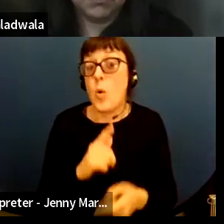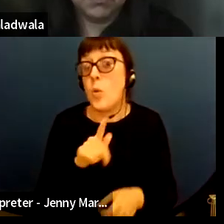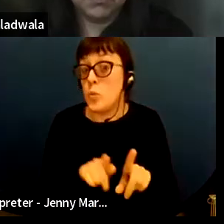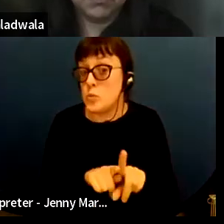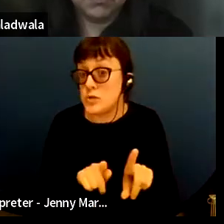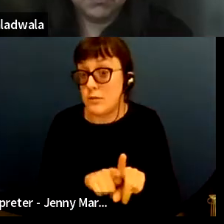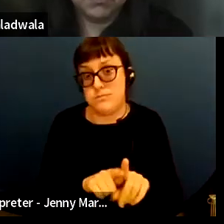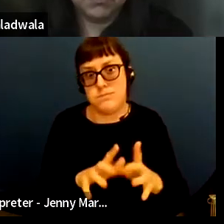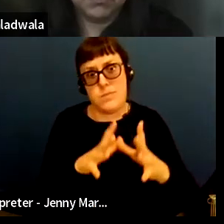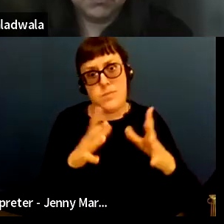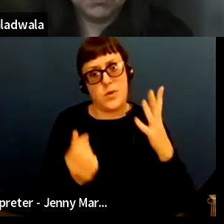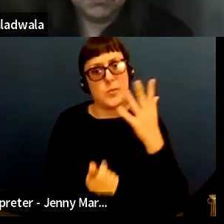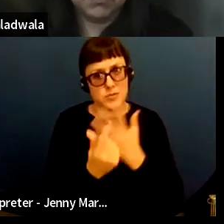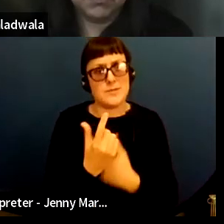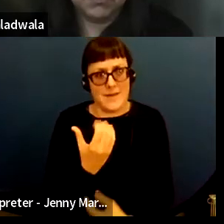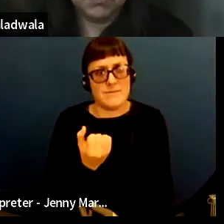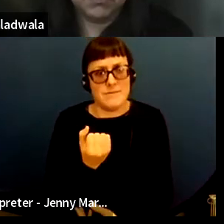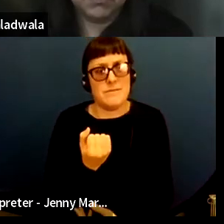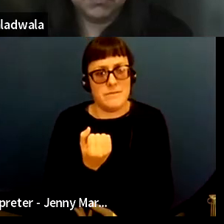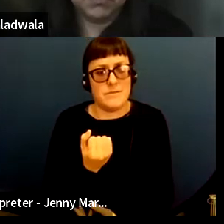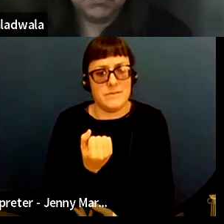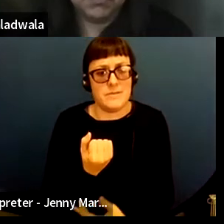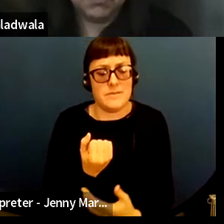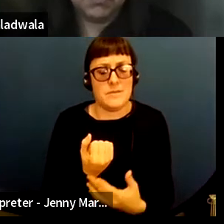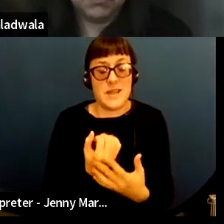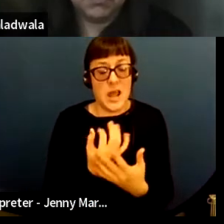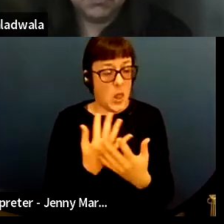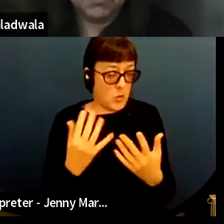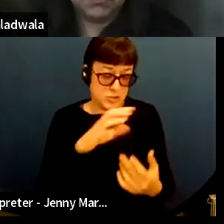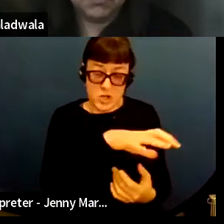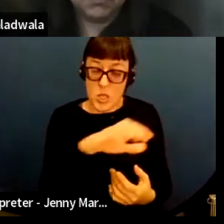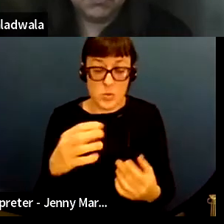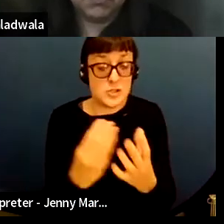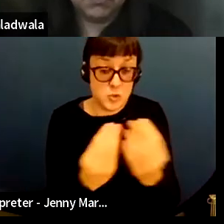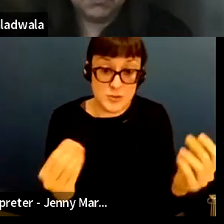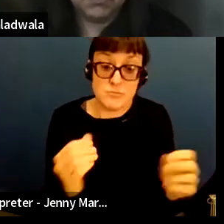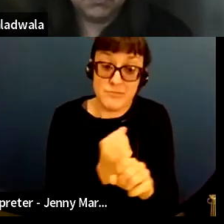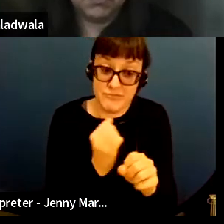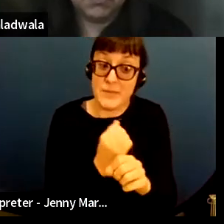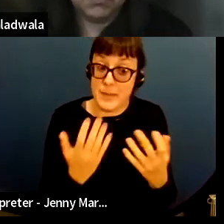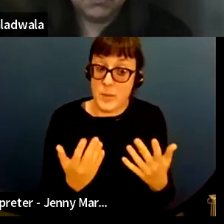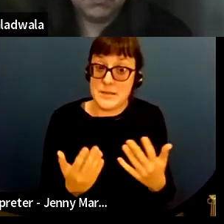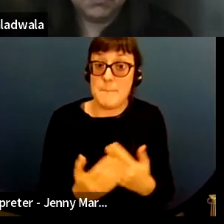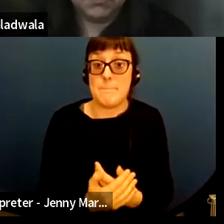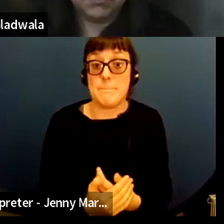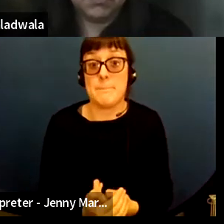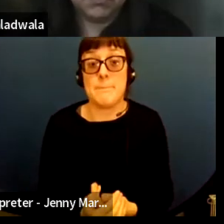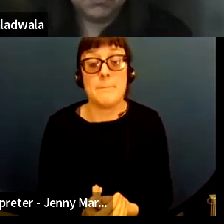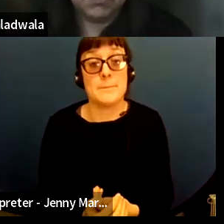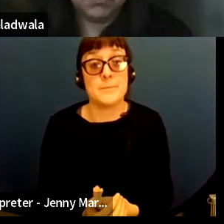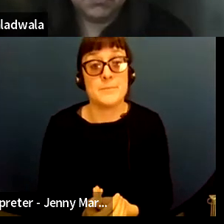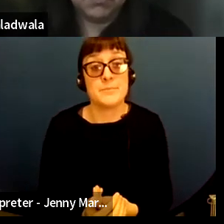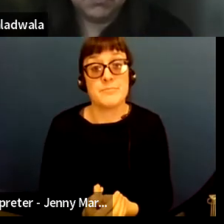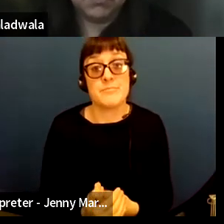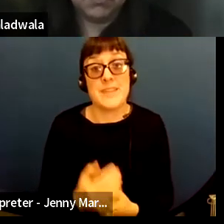in that space, and we're seeing a lot of great local solutions being developed. I feel like